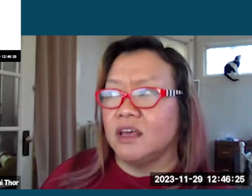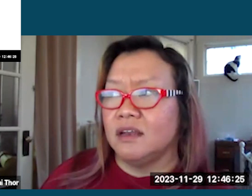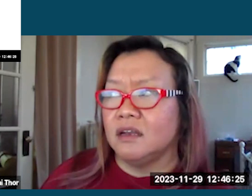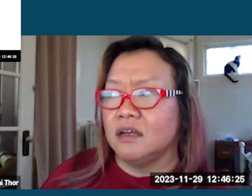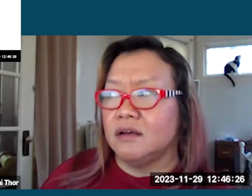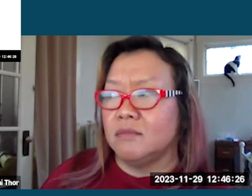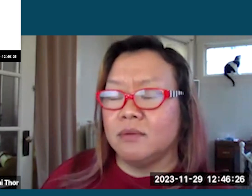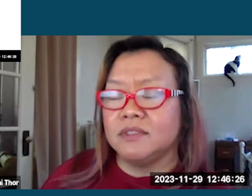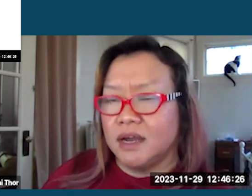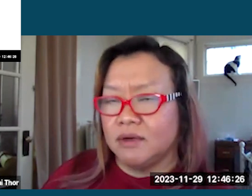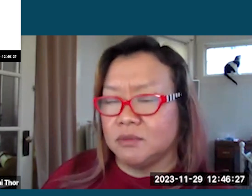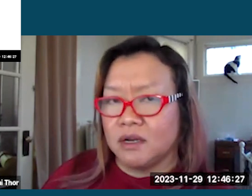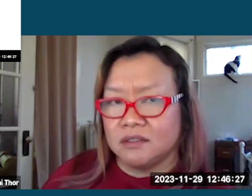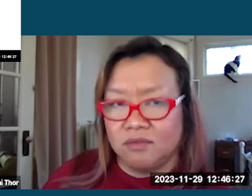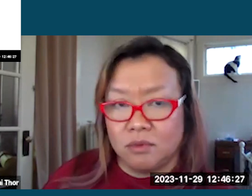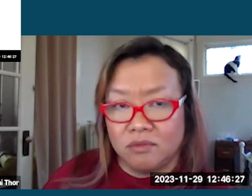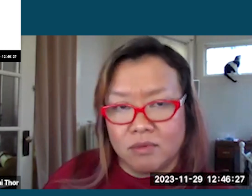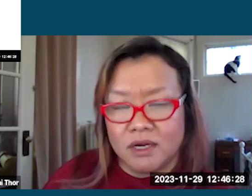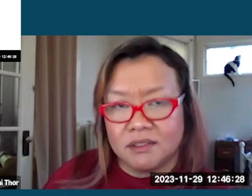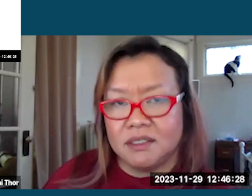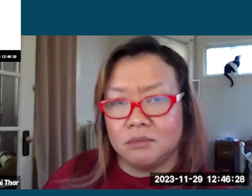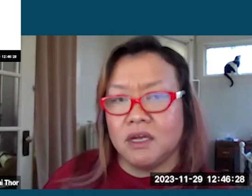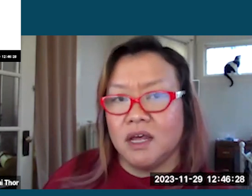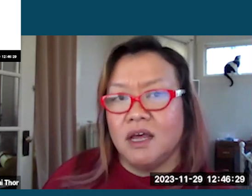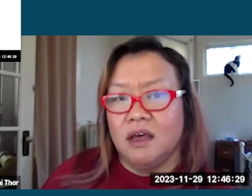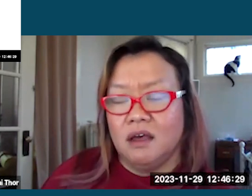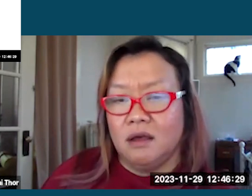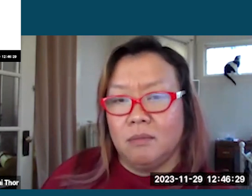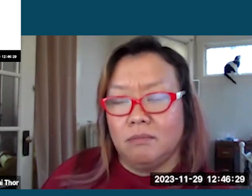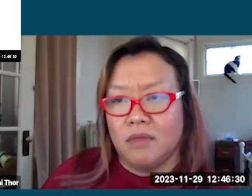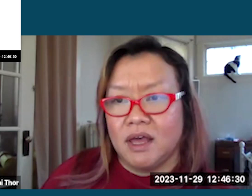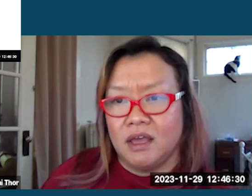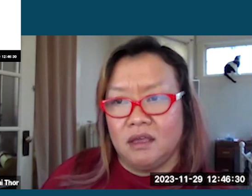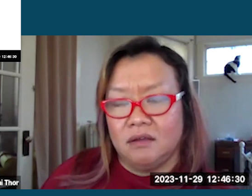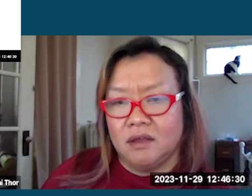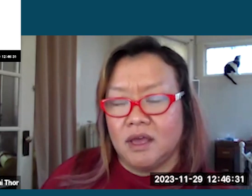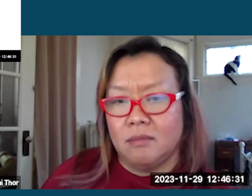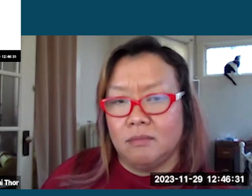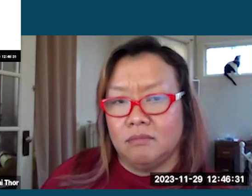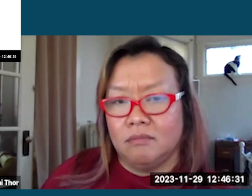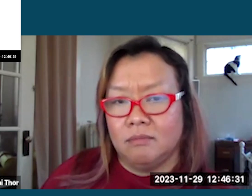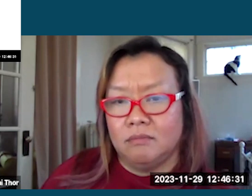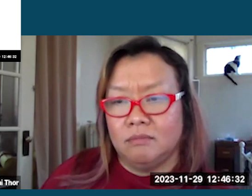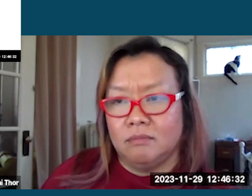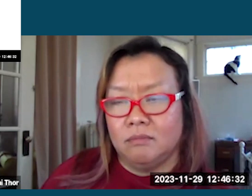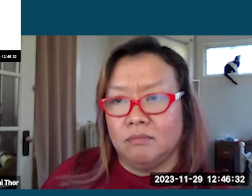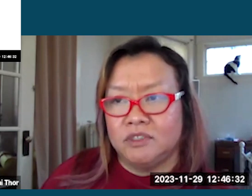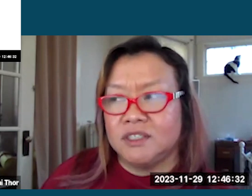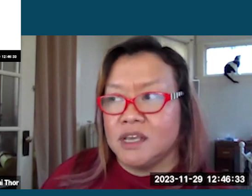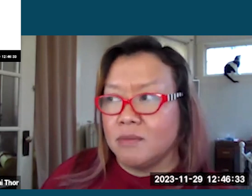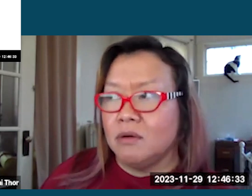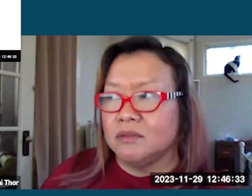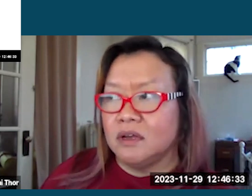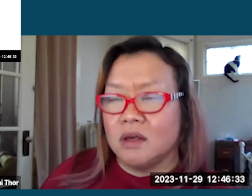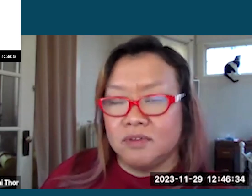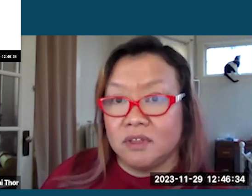stuff. And I was a high-risk pregnancy for both of my pregnancies, but I am just